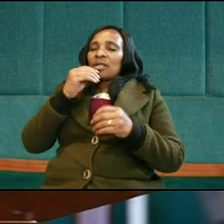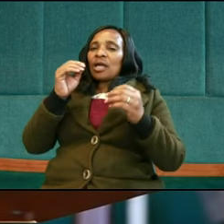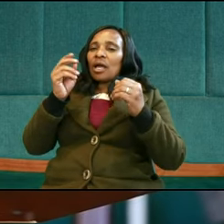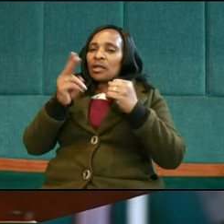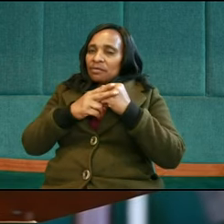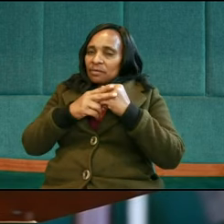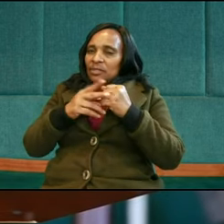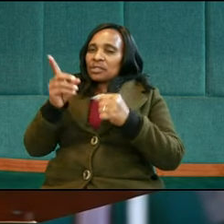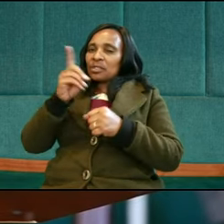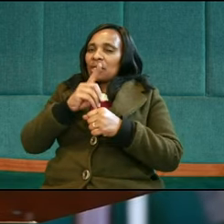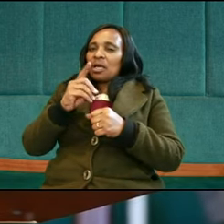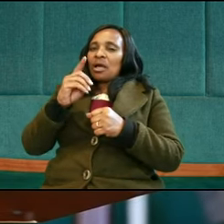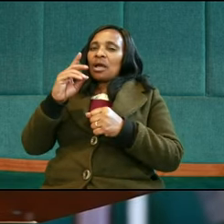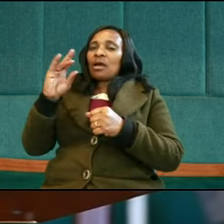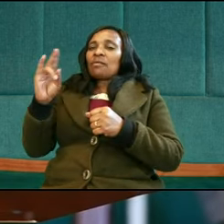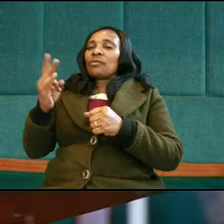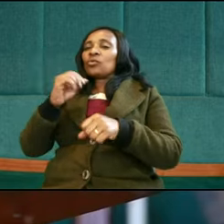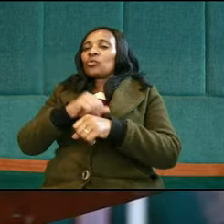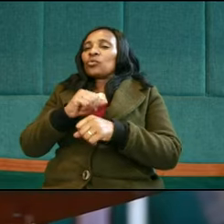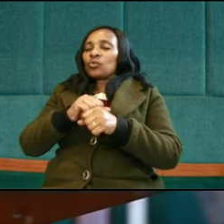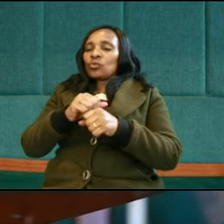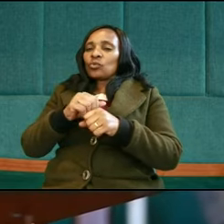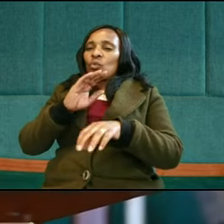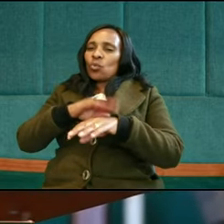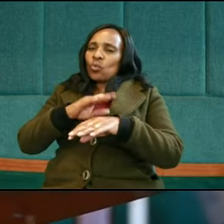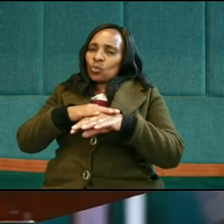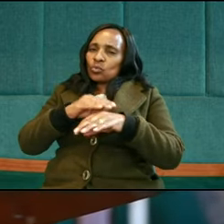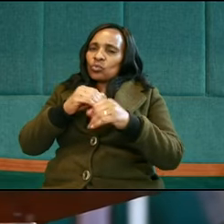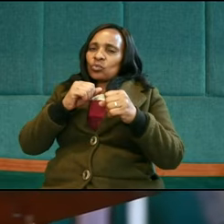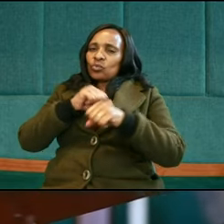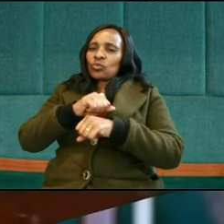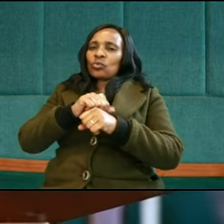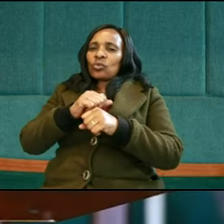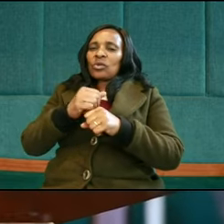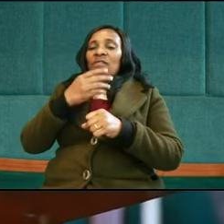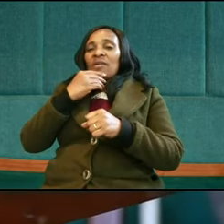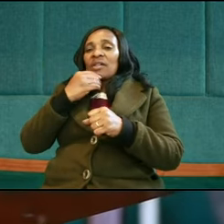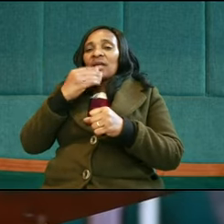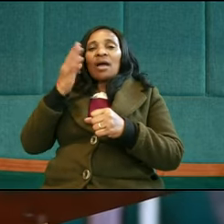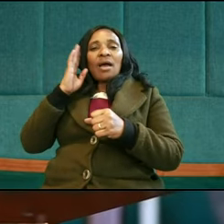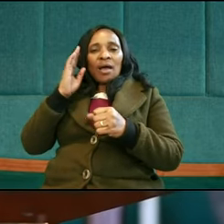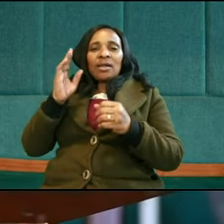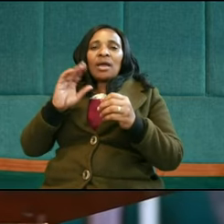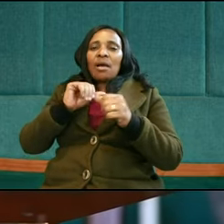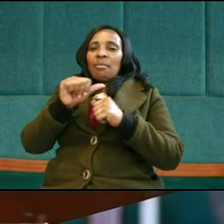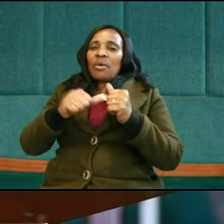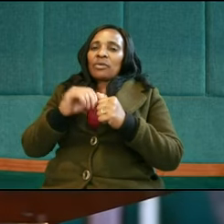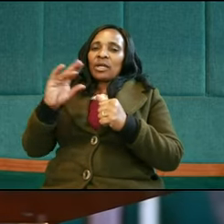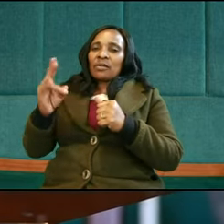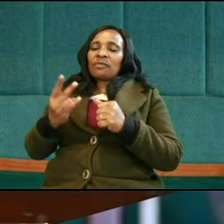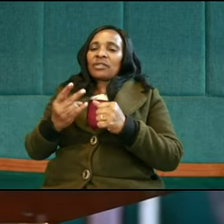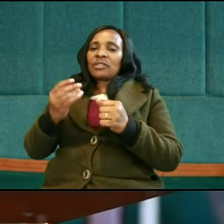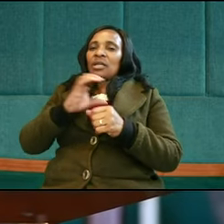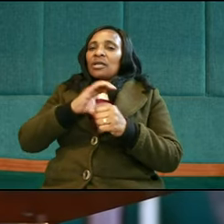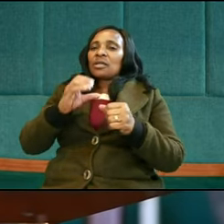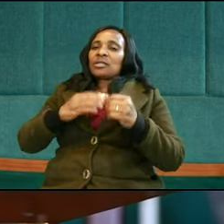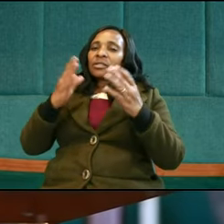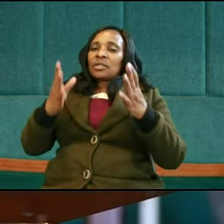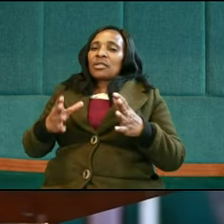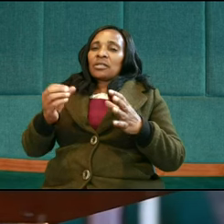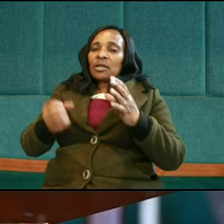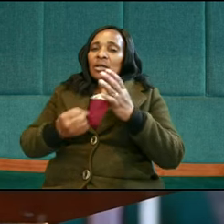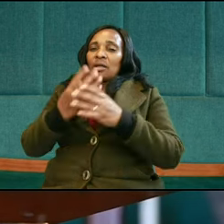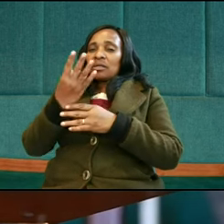Seventh-day Adventist school, the baba said. It is a good school. The father never heard of the Seventh-day Adventists. He was not a Christian. He had been